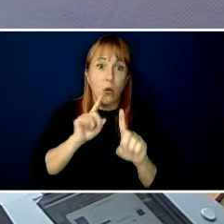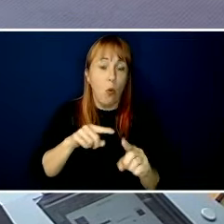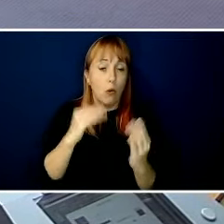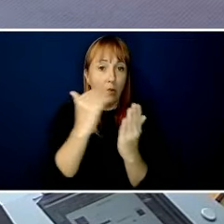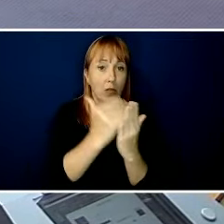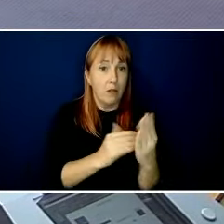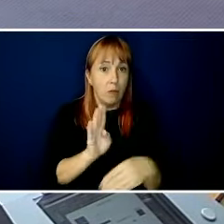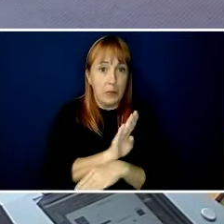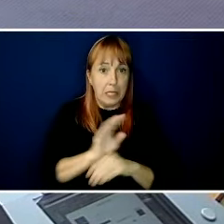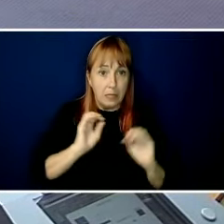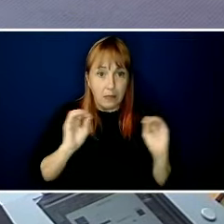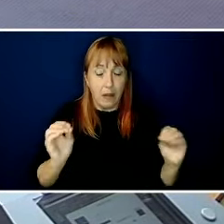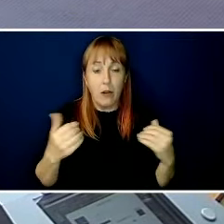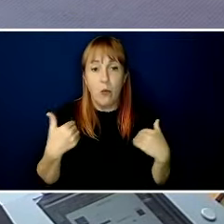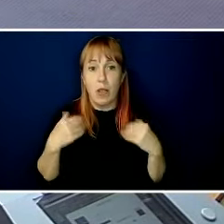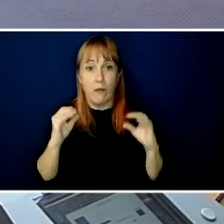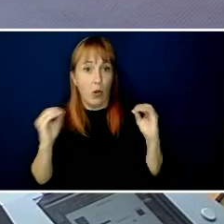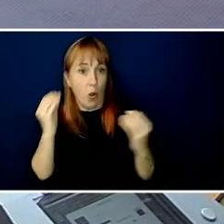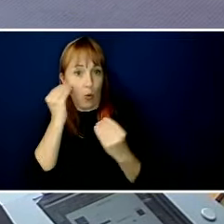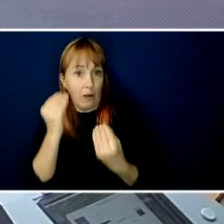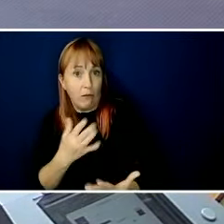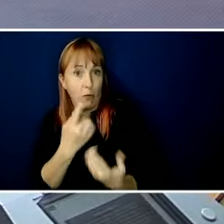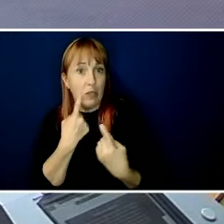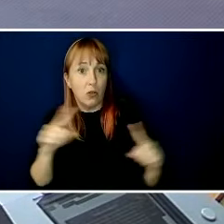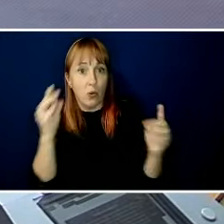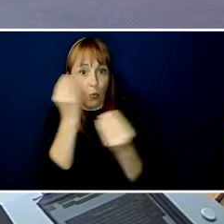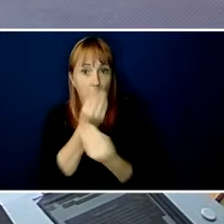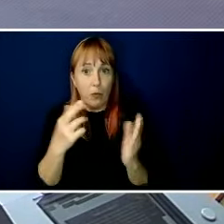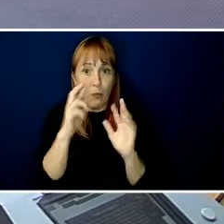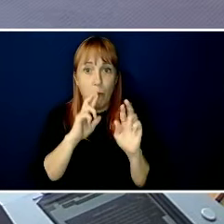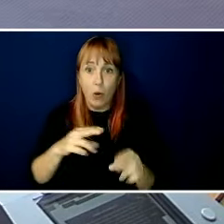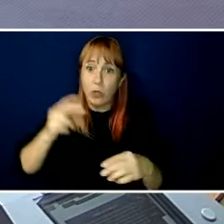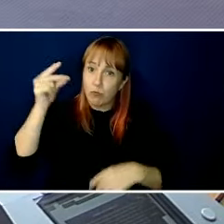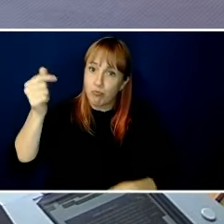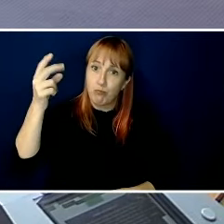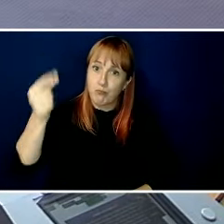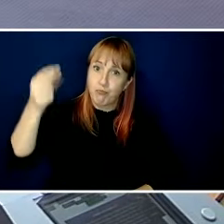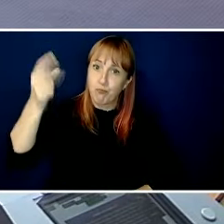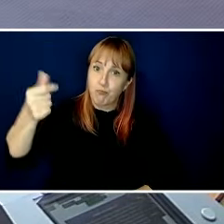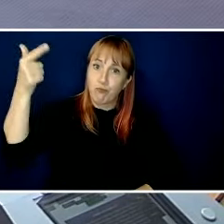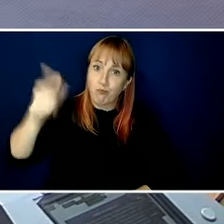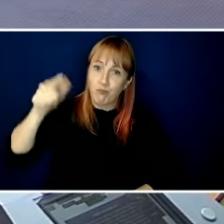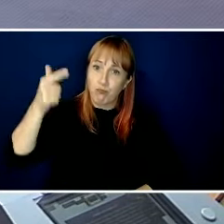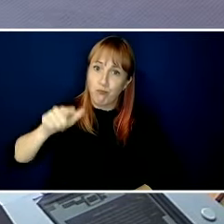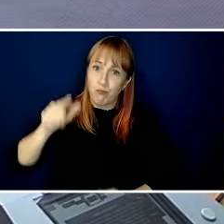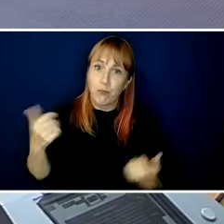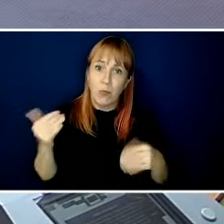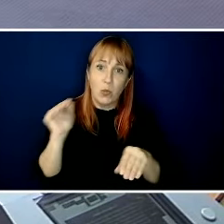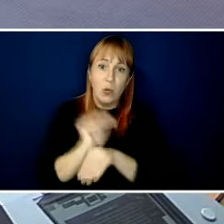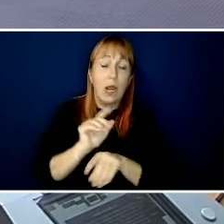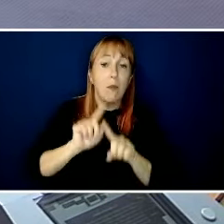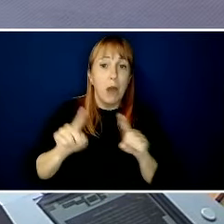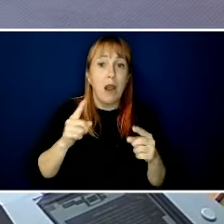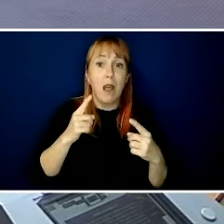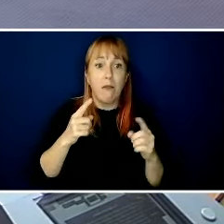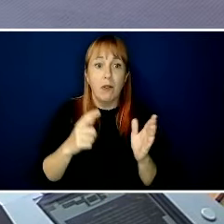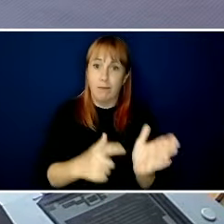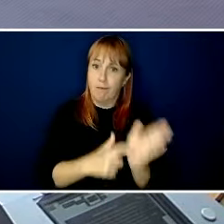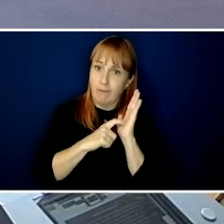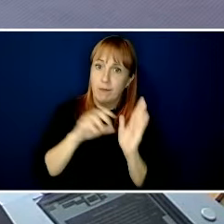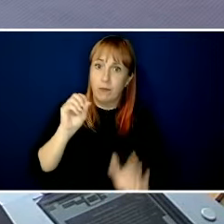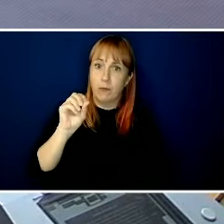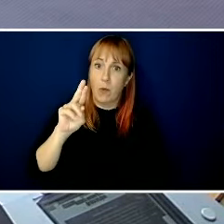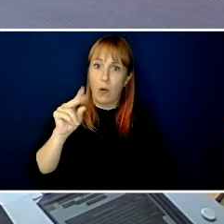We have no information reports. We're getting this thing done tonight. but we do have some ordinances, so we're on to item